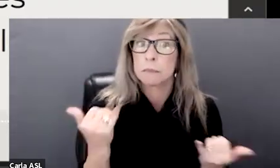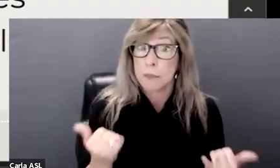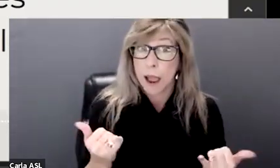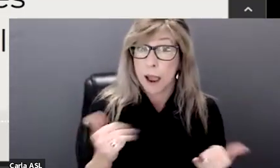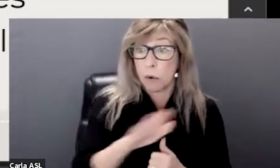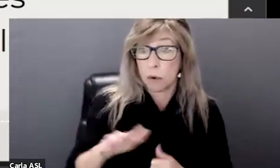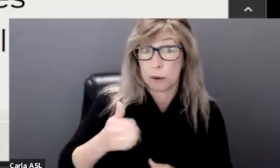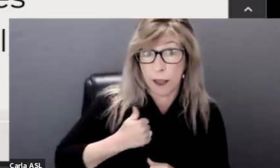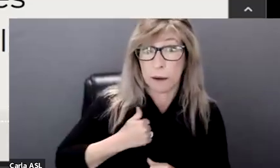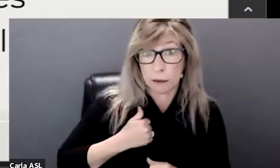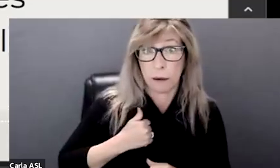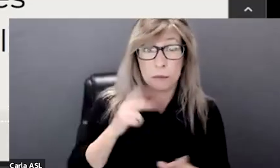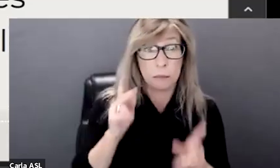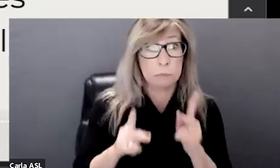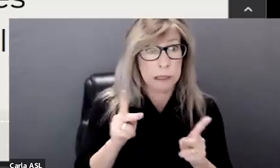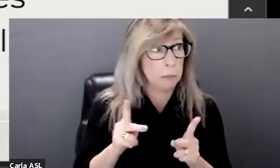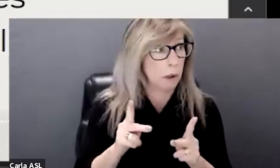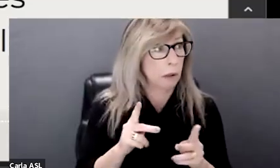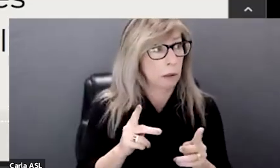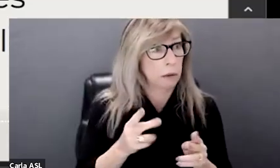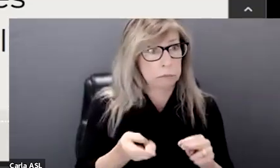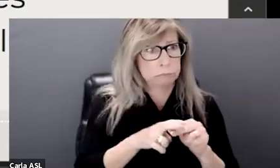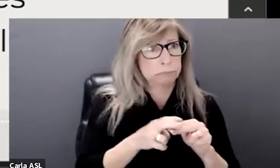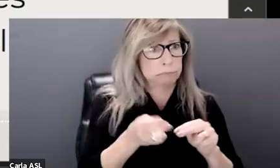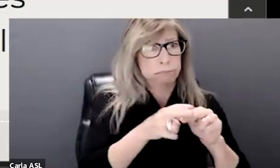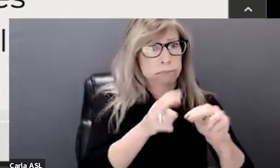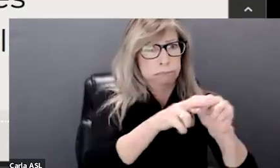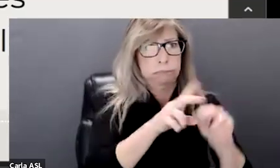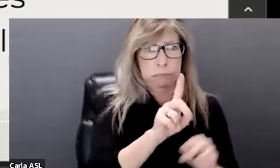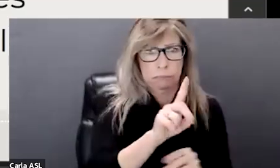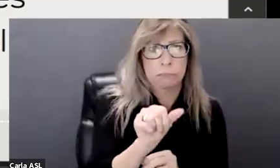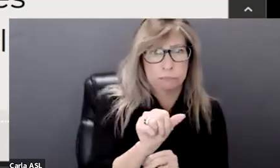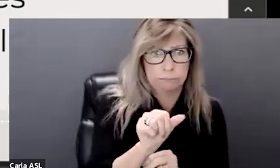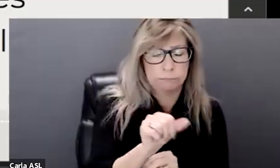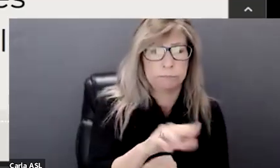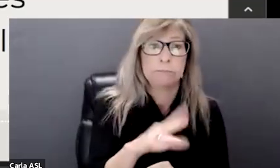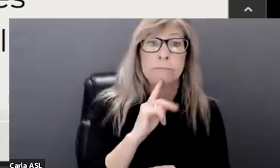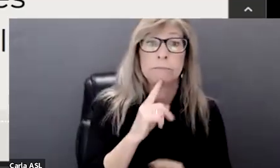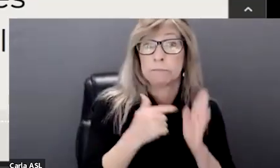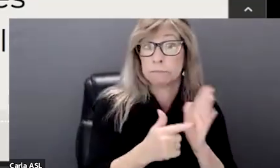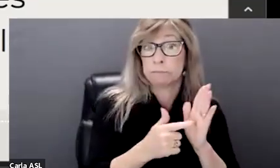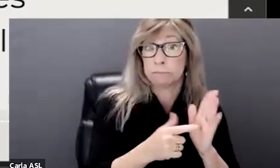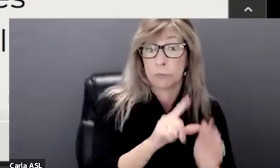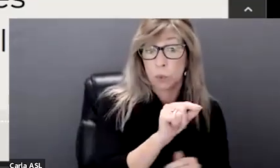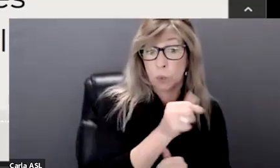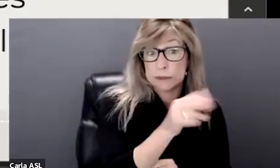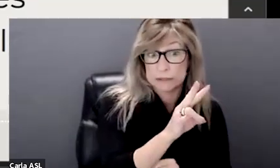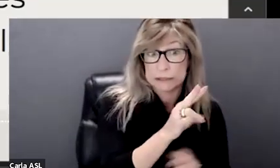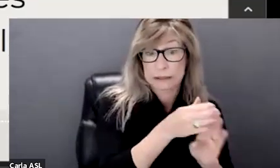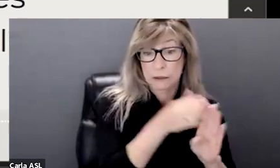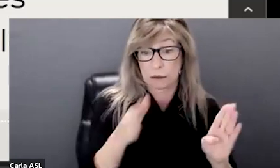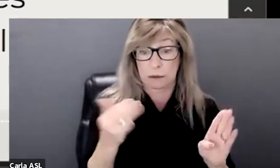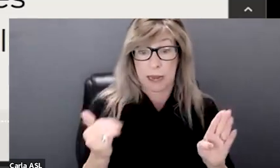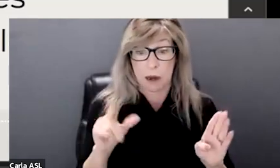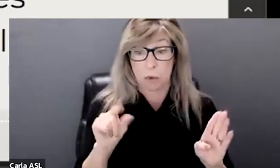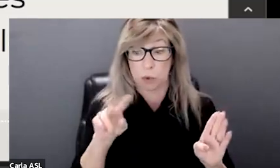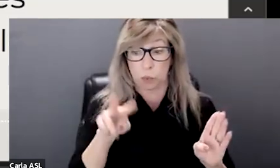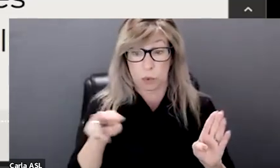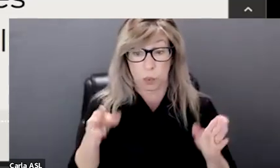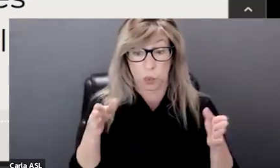Canada is growing. For example, between 2017 and 2022, that number has increased by